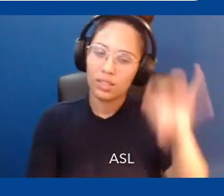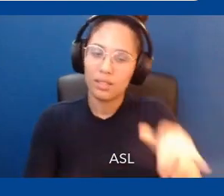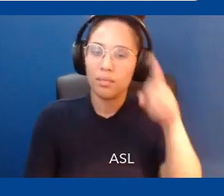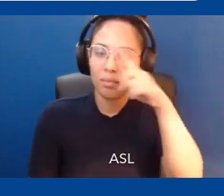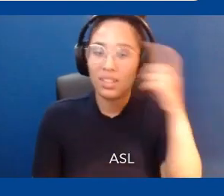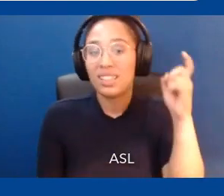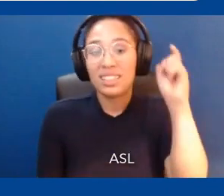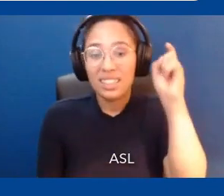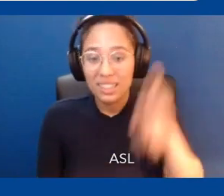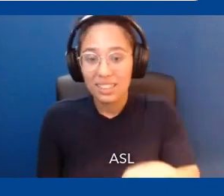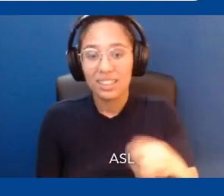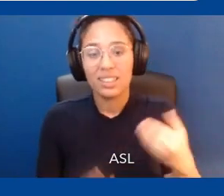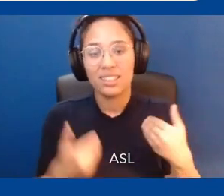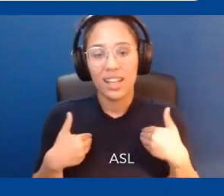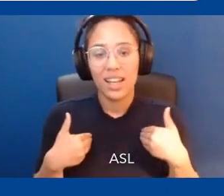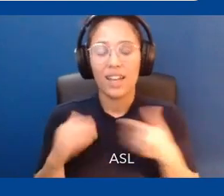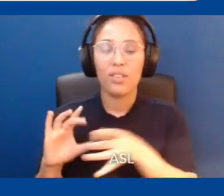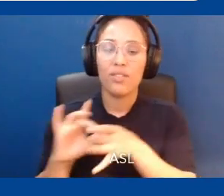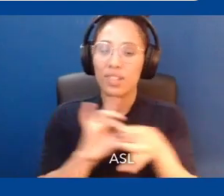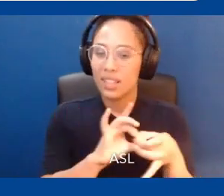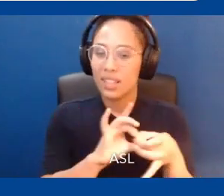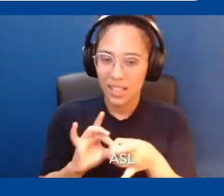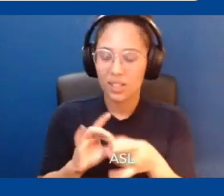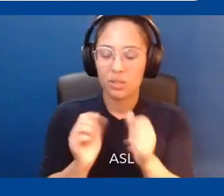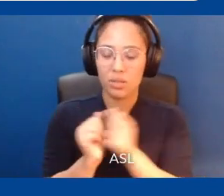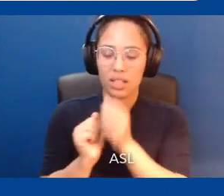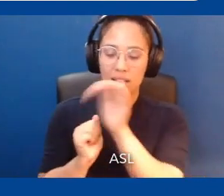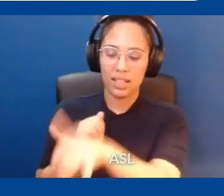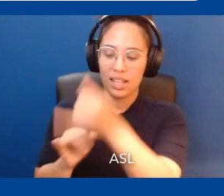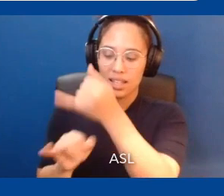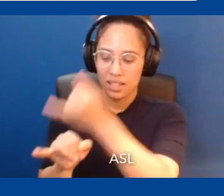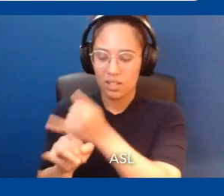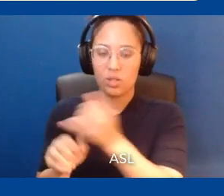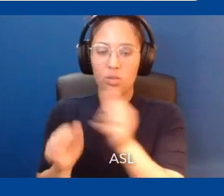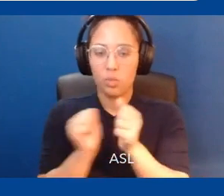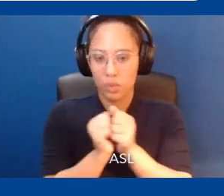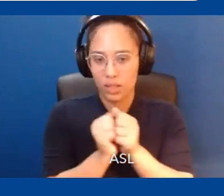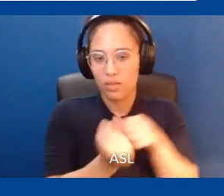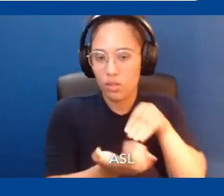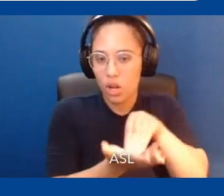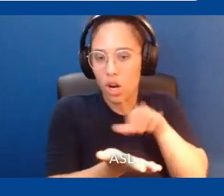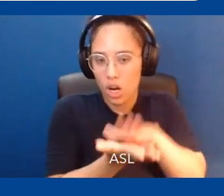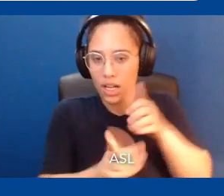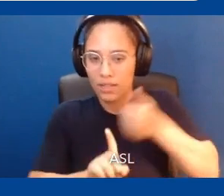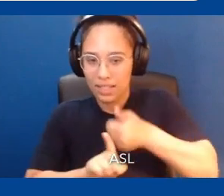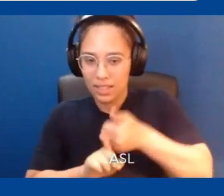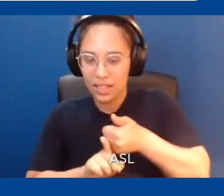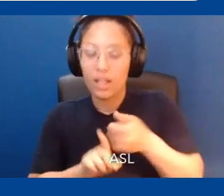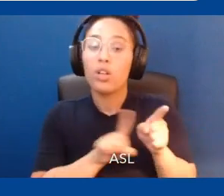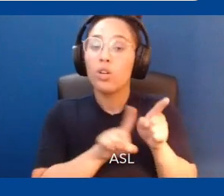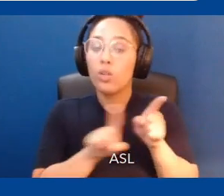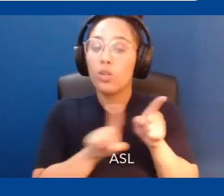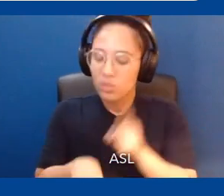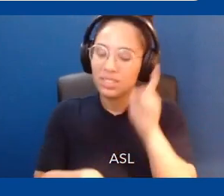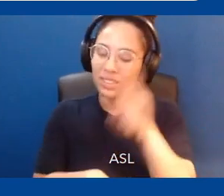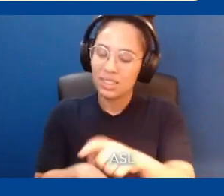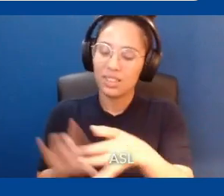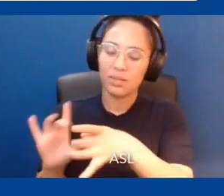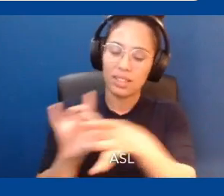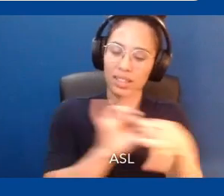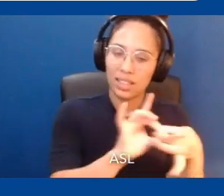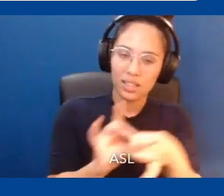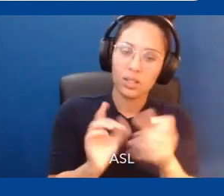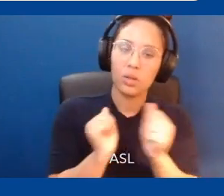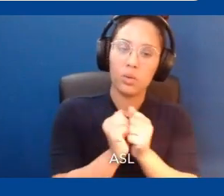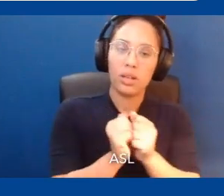with the object itself, and with the people who were or who are